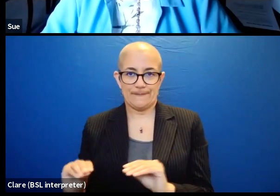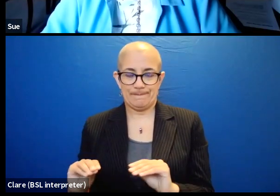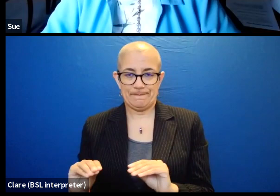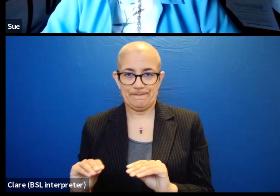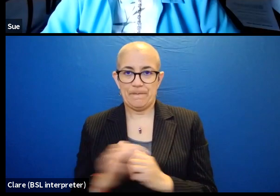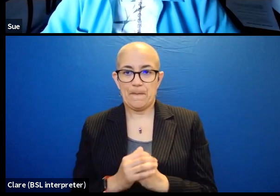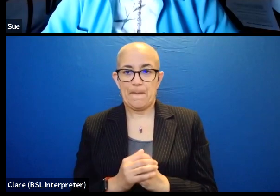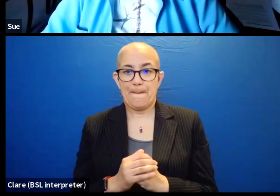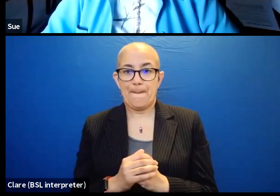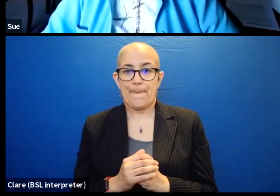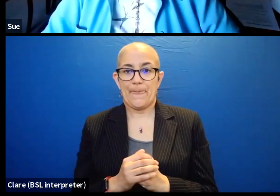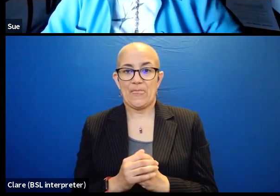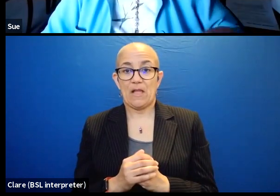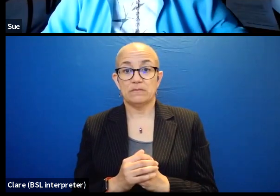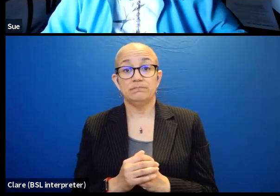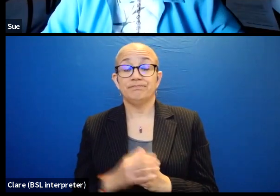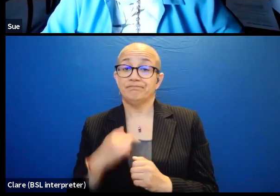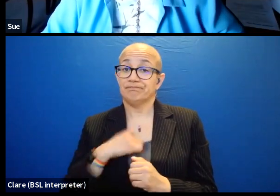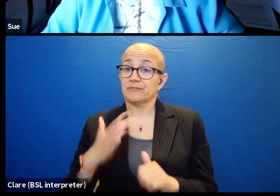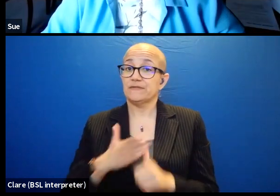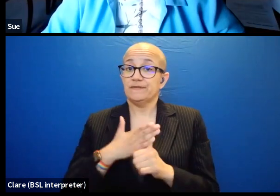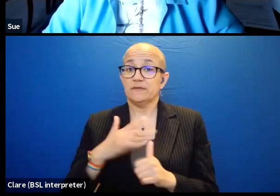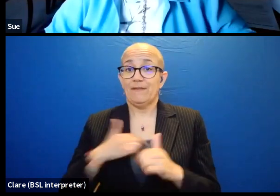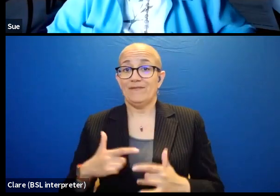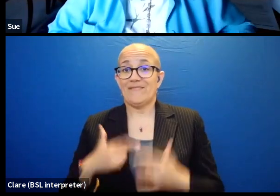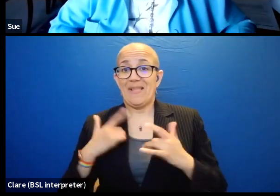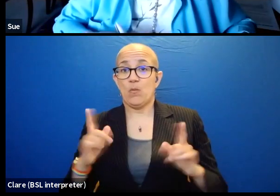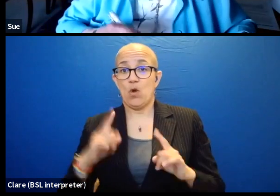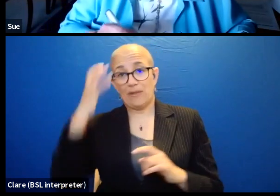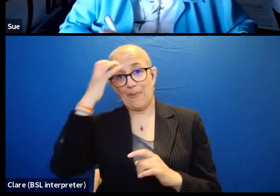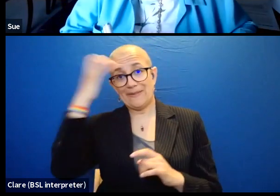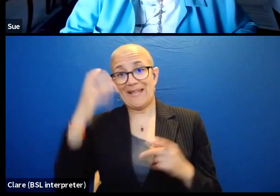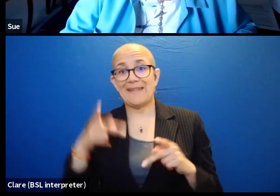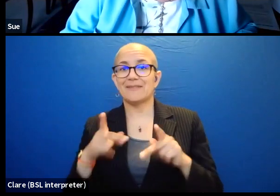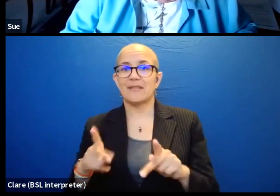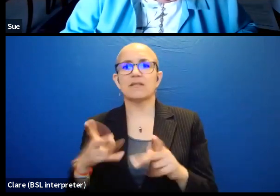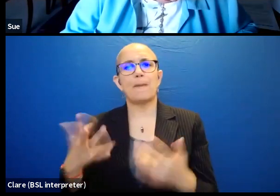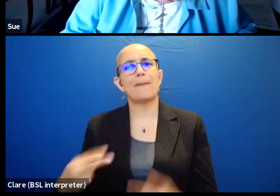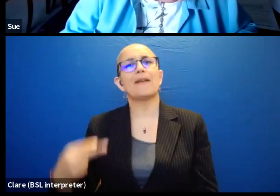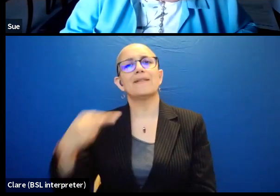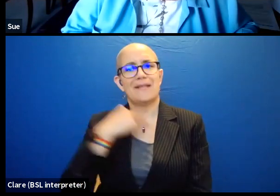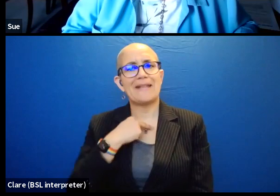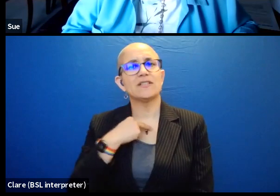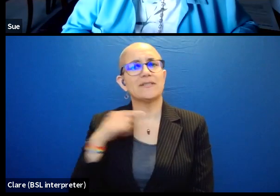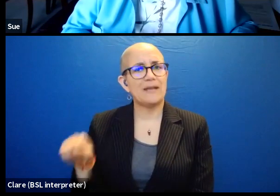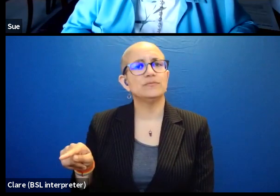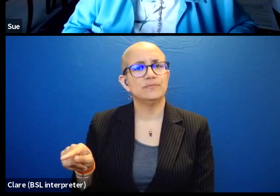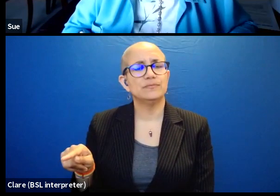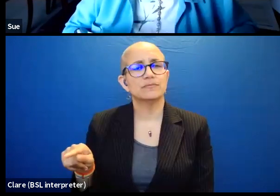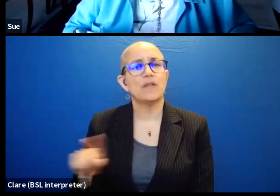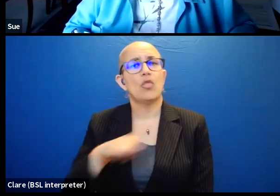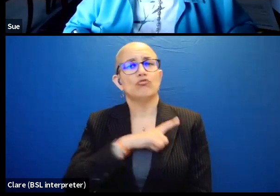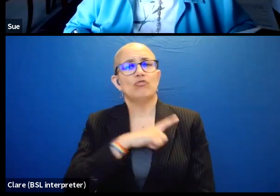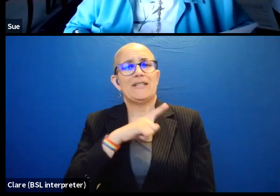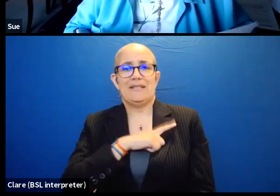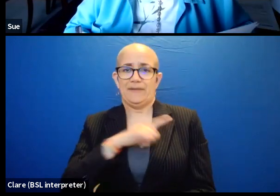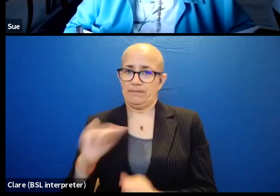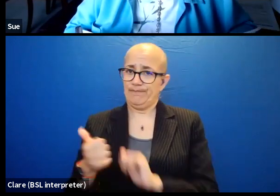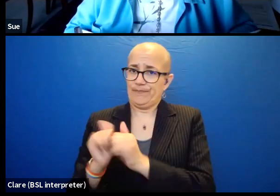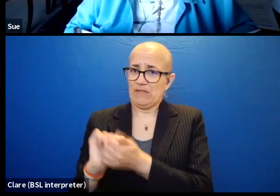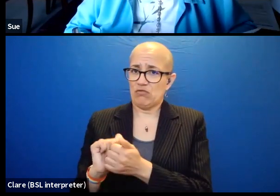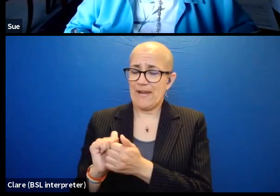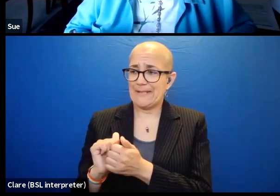first of all, feel that the state system in of itself has let her down. And the reasons why she's doing it is